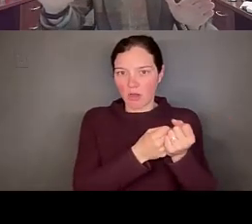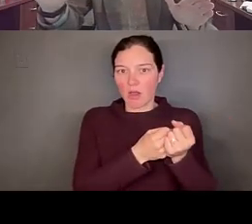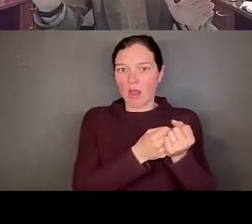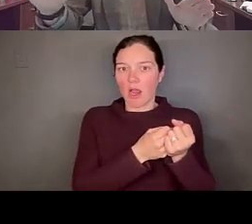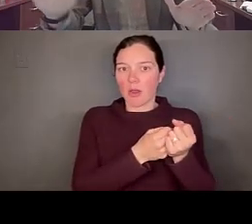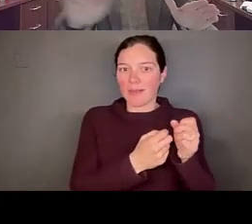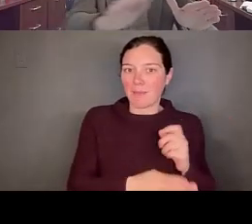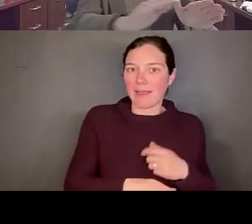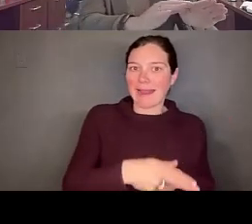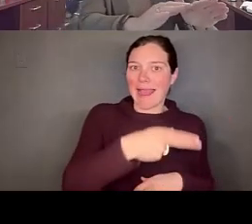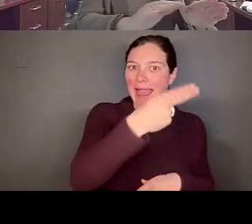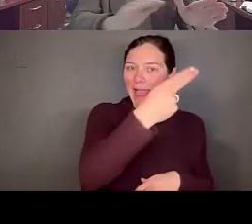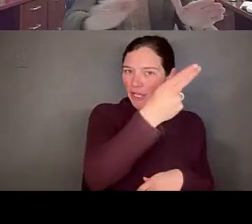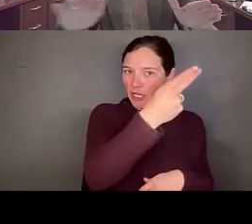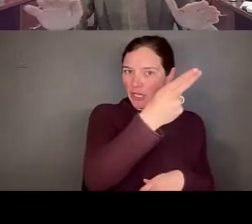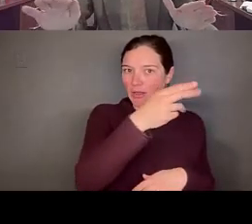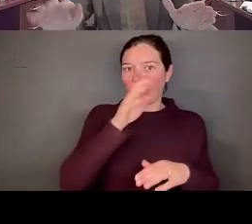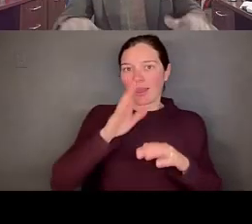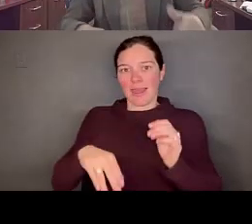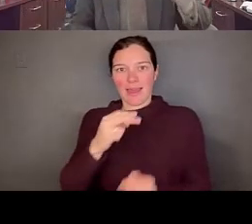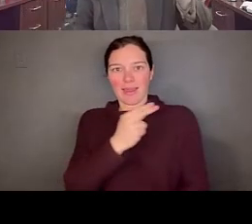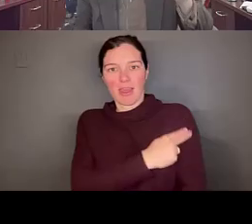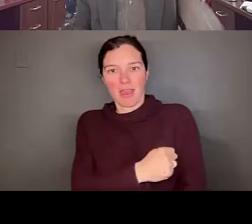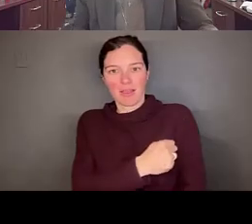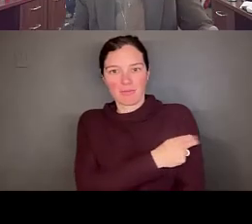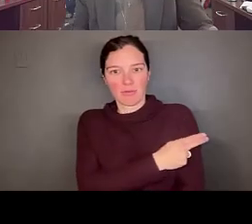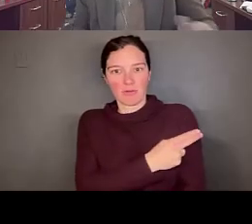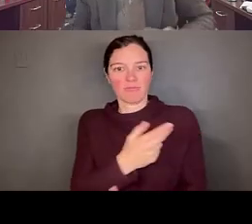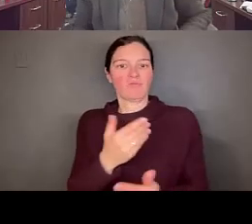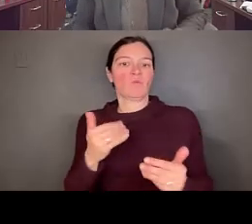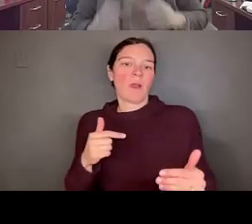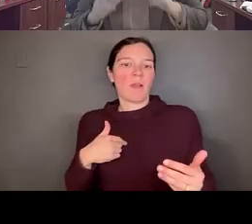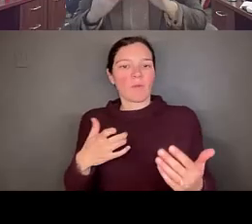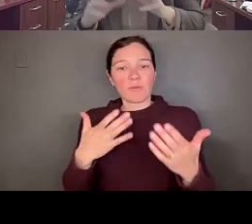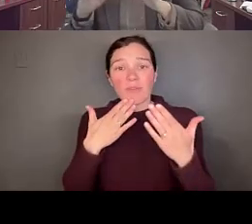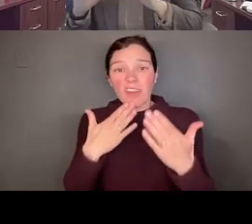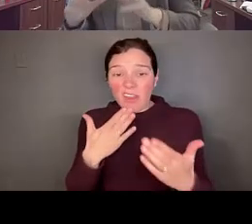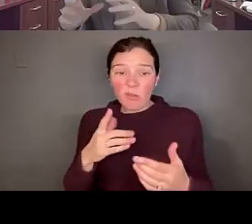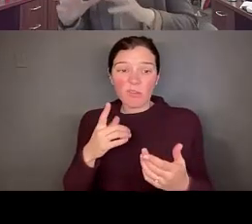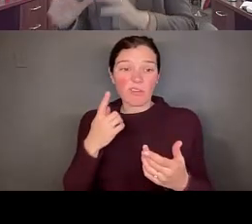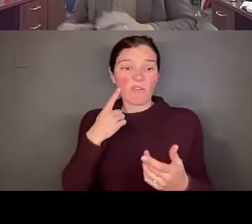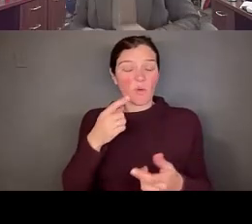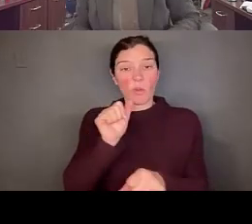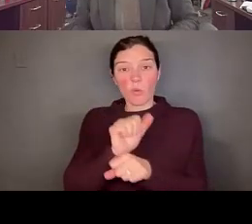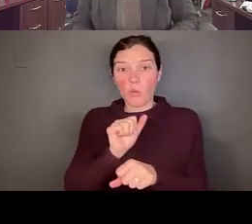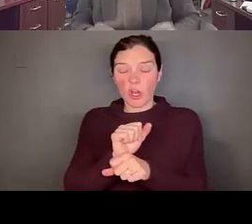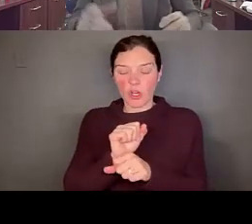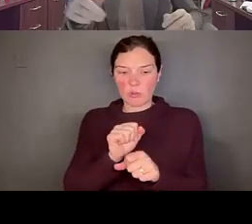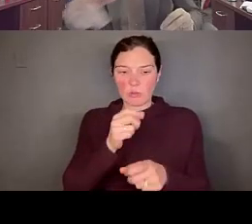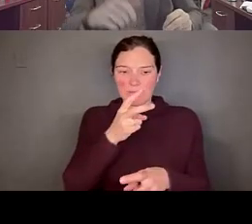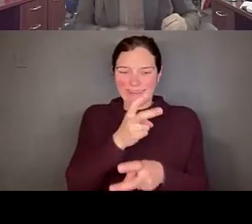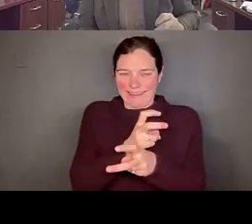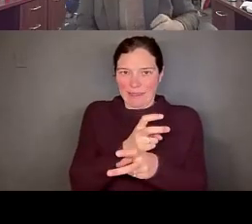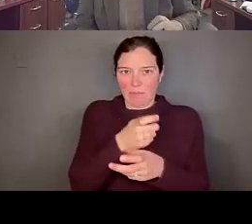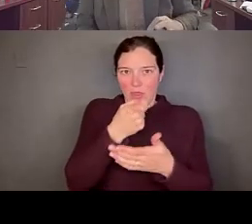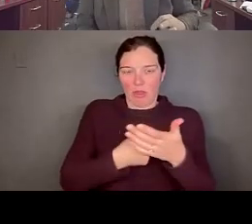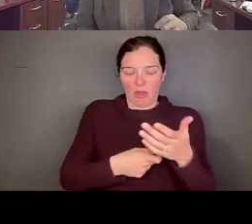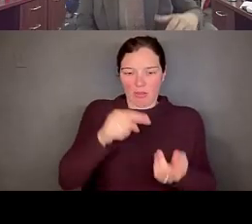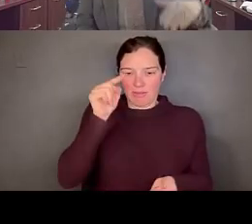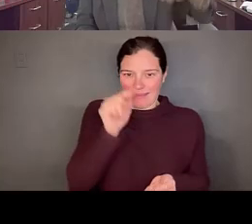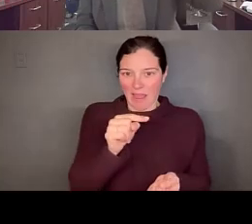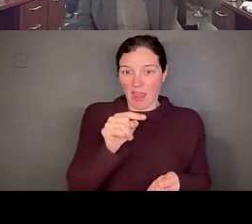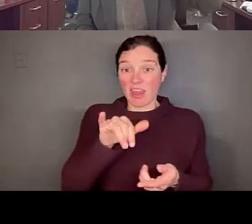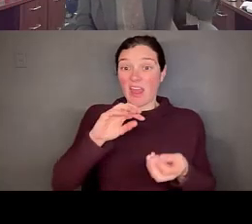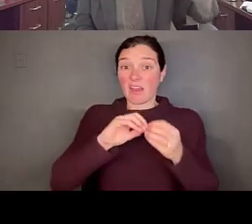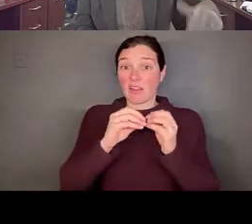rate of cost trends than our hospitals. I want to say thank you for the work to control those cost trends, because that number,